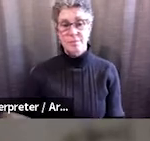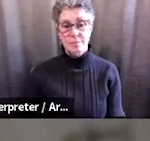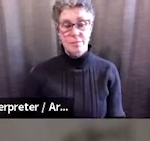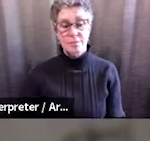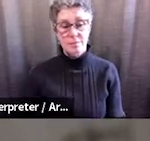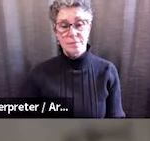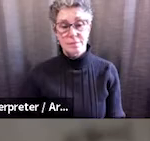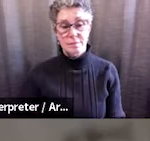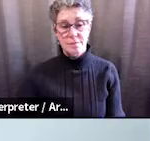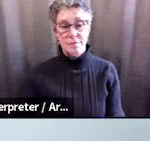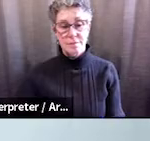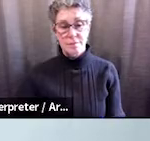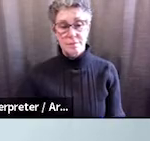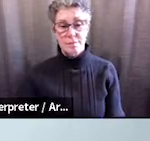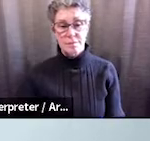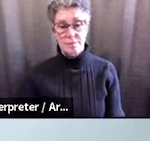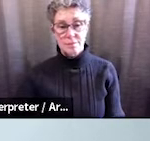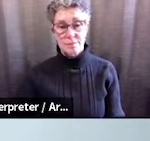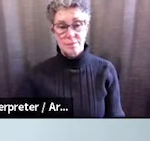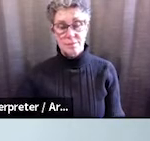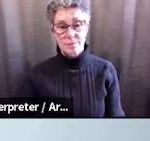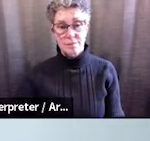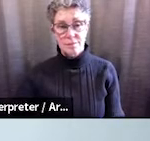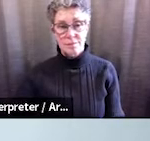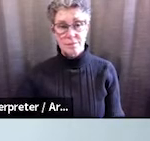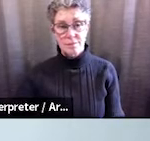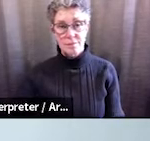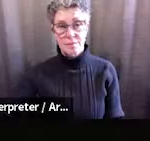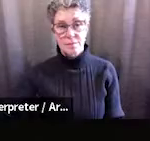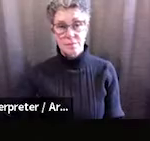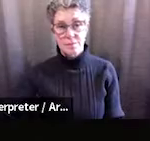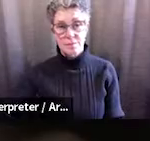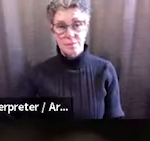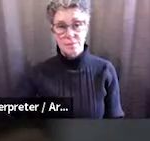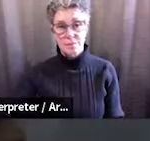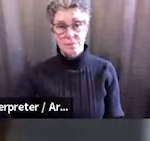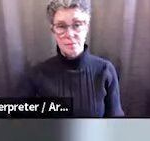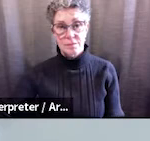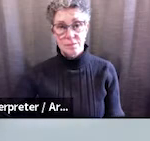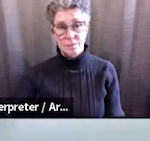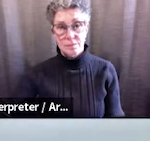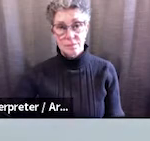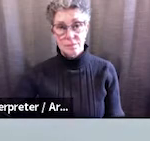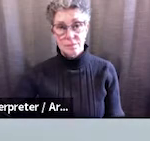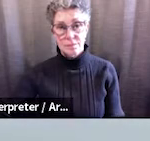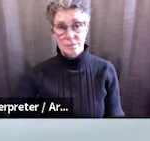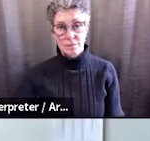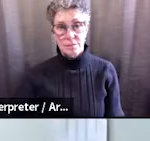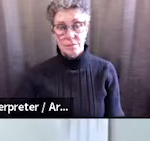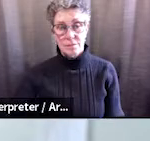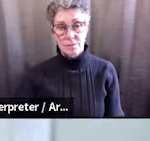That doesn't necessarily mean that he can't be intelligent. Please describe why our unit on government is the most important thing you will learn in all of high school and possibly your